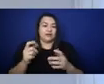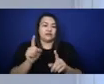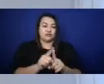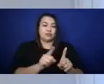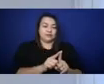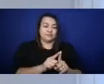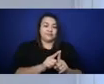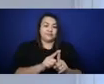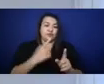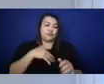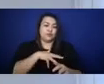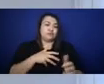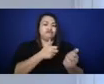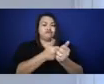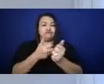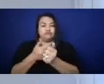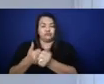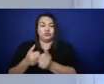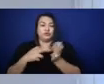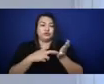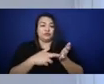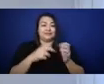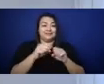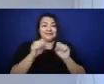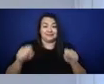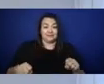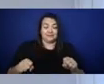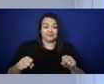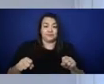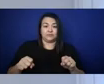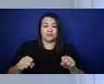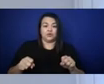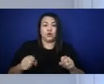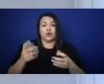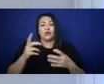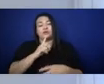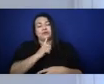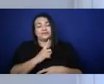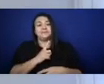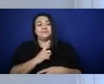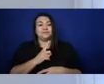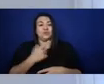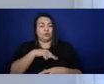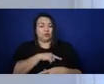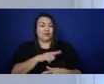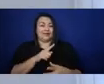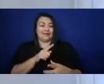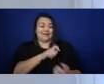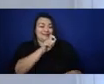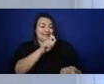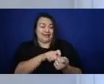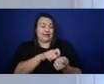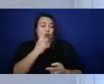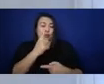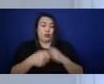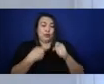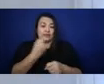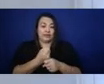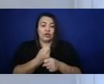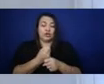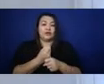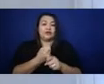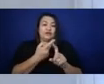months now. So this is the new addition, a new category, the phase 1C for individuals that are the age of 50 and older.